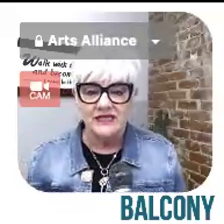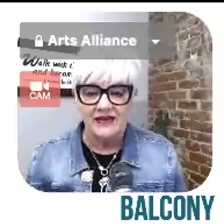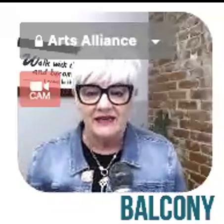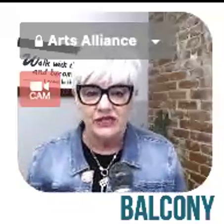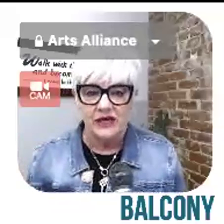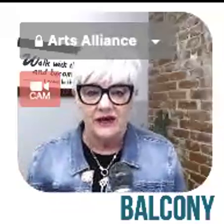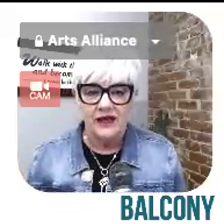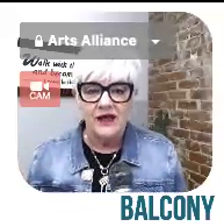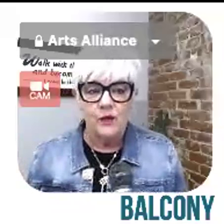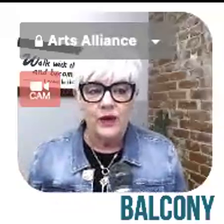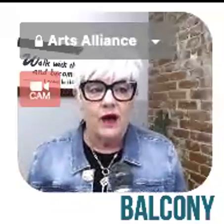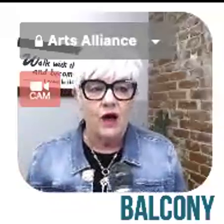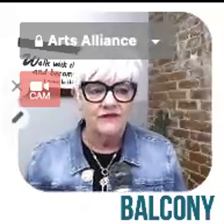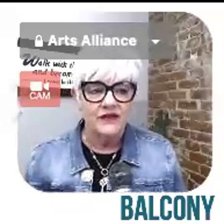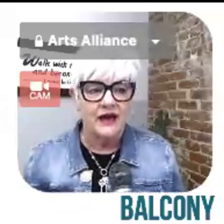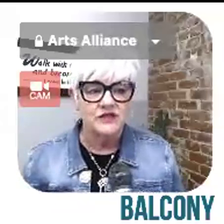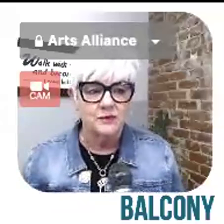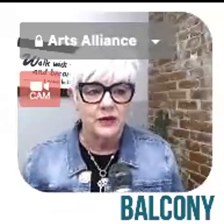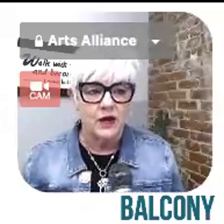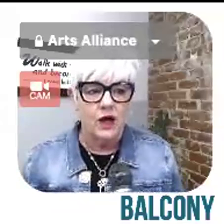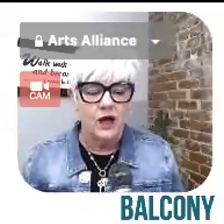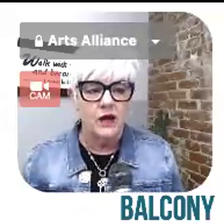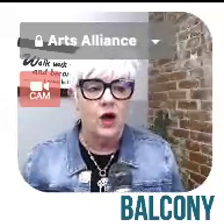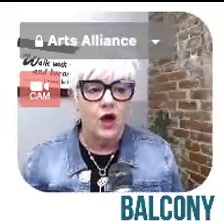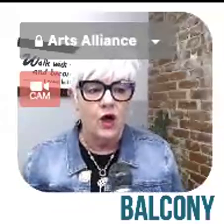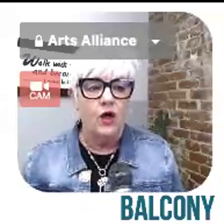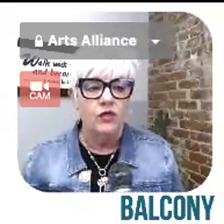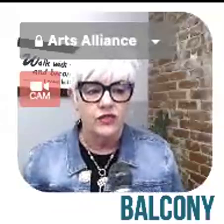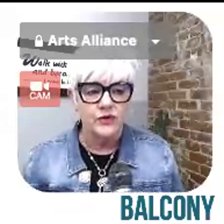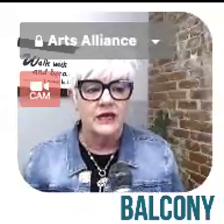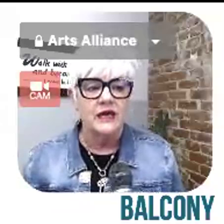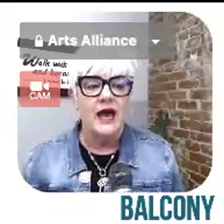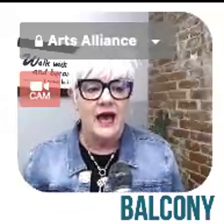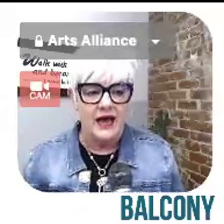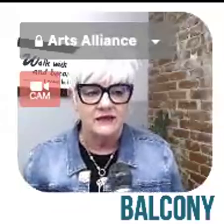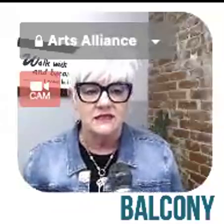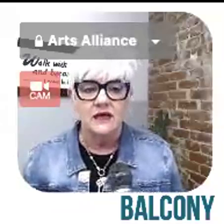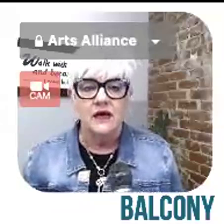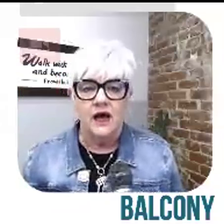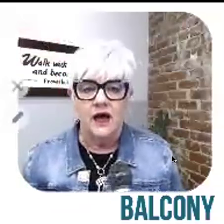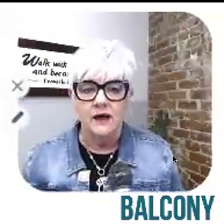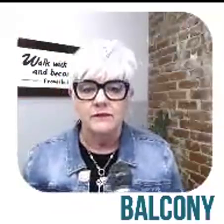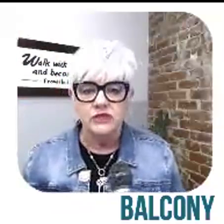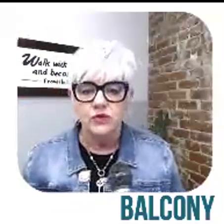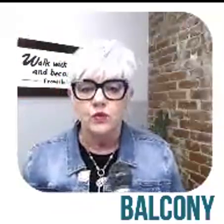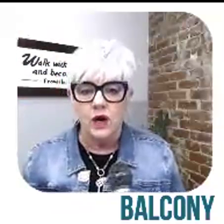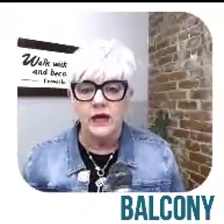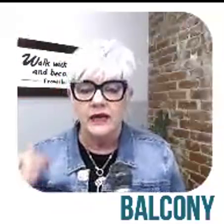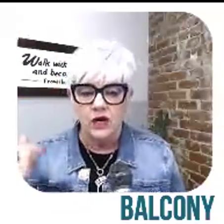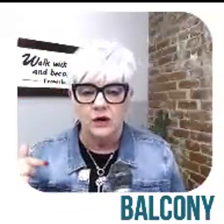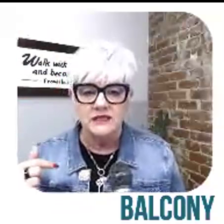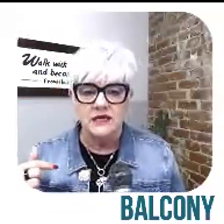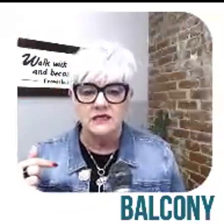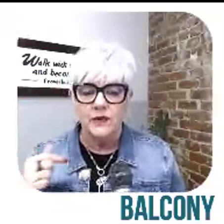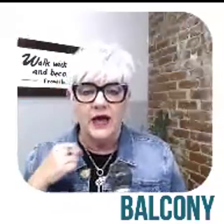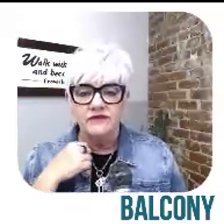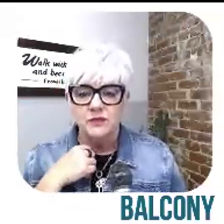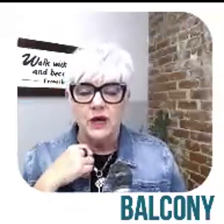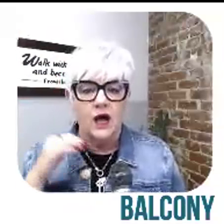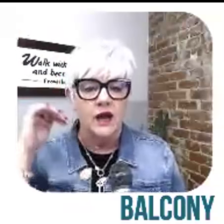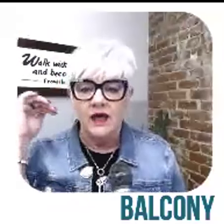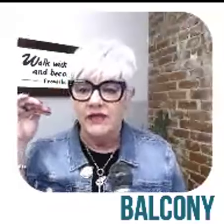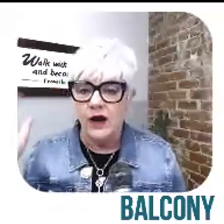you're a technician. We often have to put on all three hats to work in our business. We